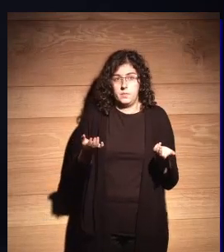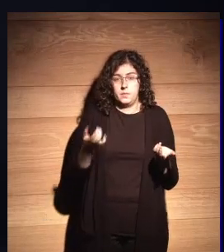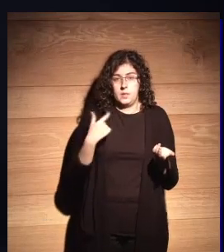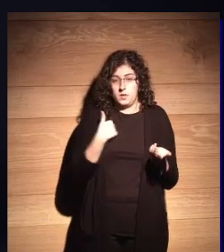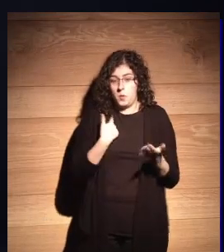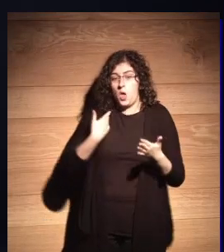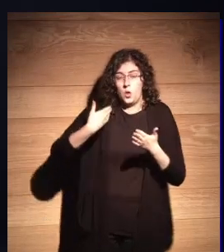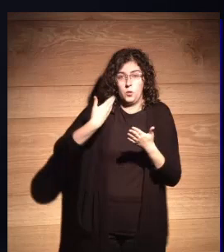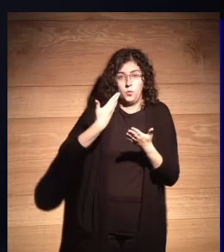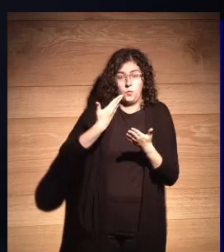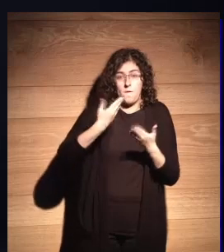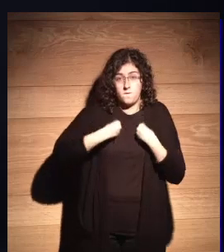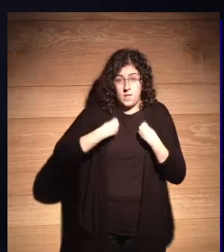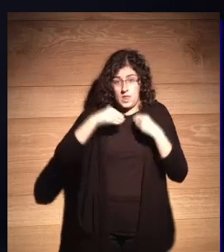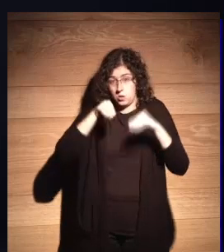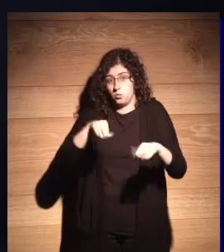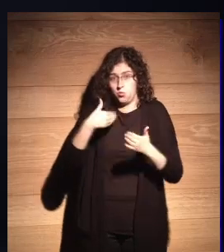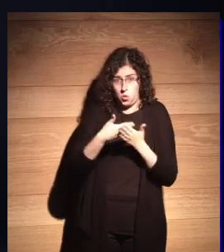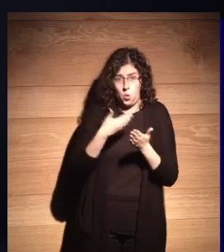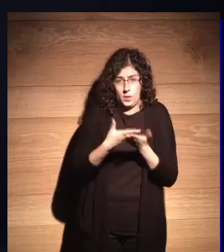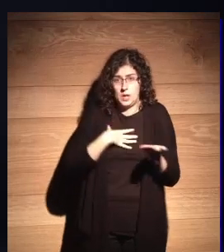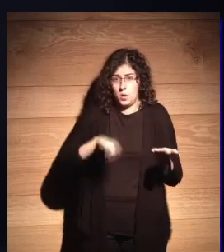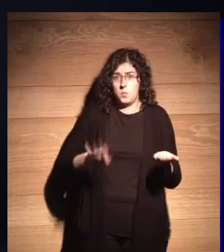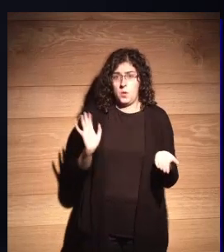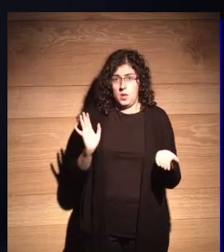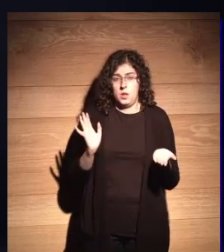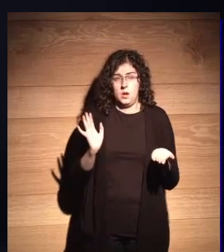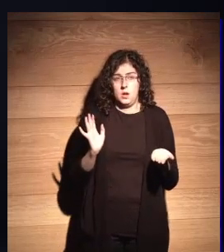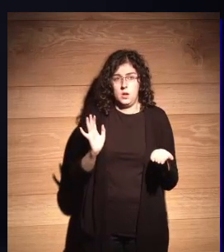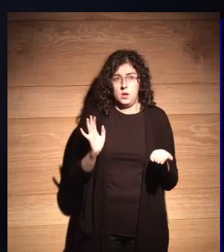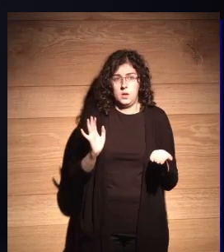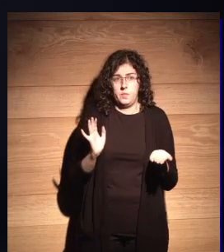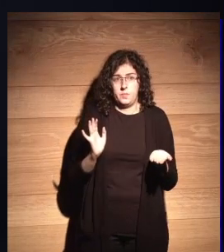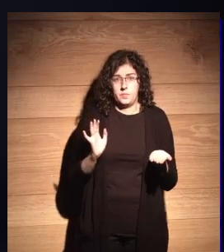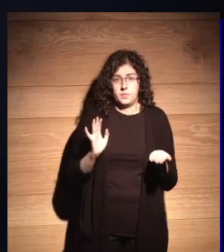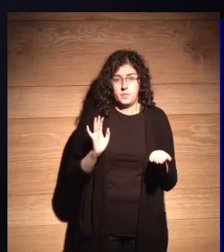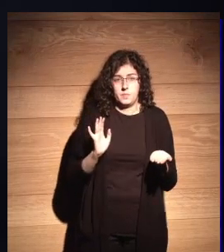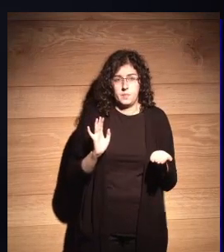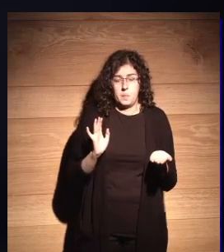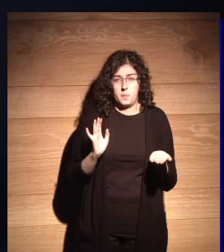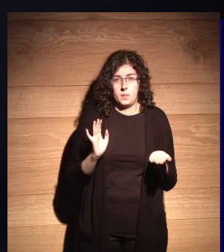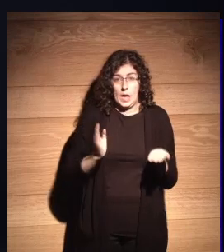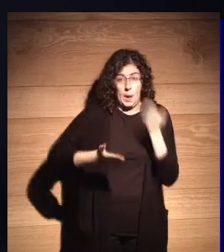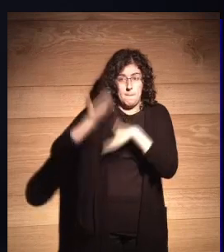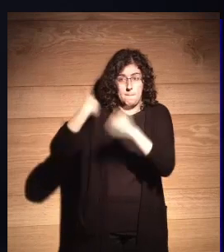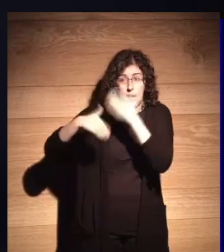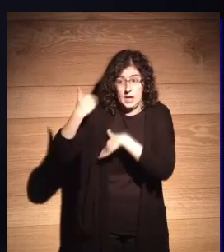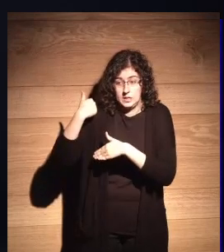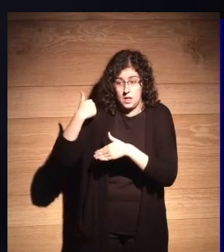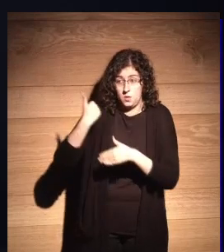lives and their friends, which wasn't the case in the recent past. So I think